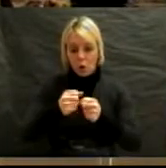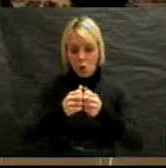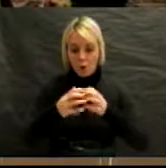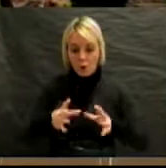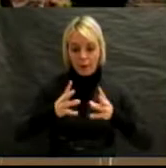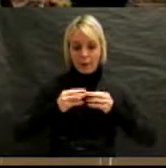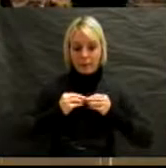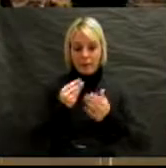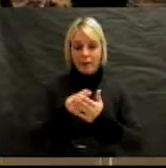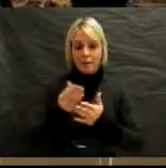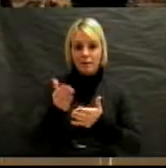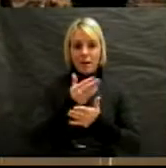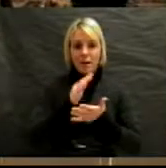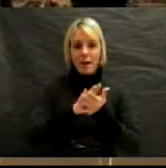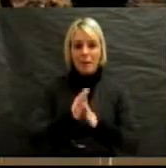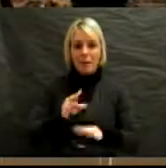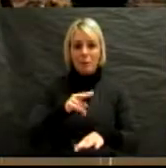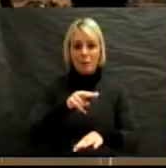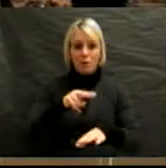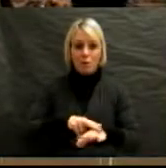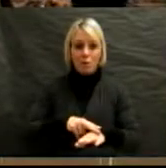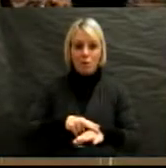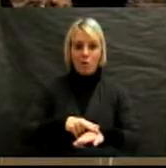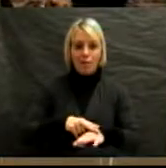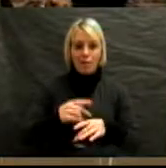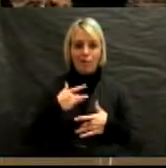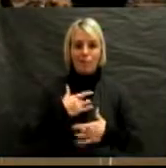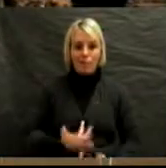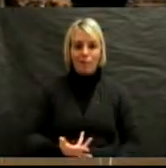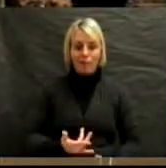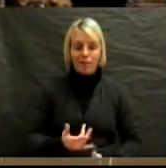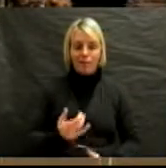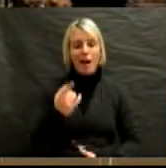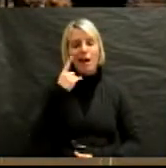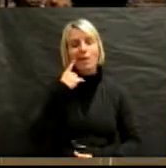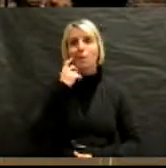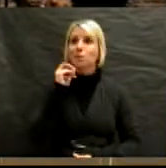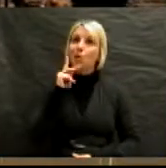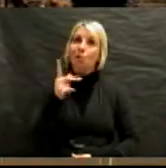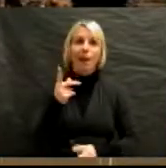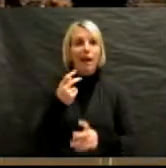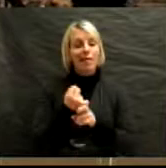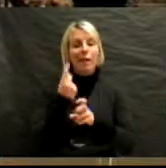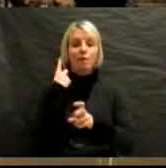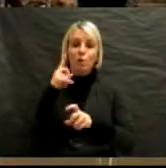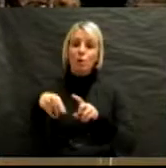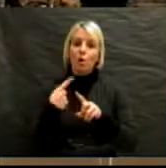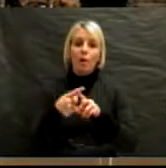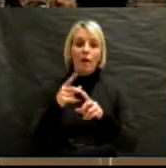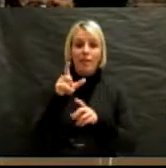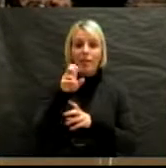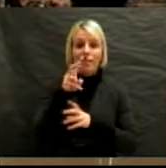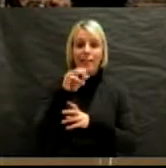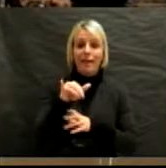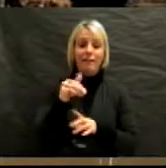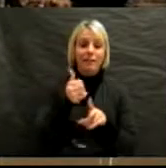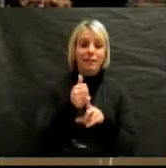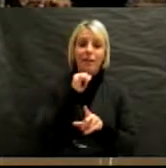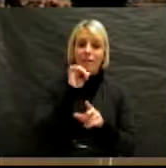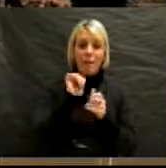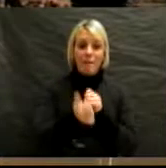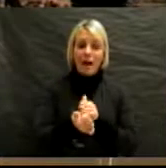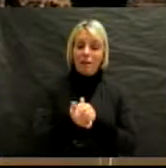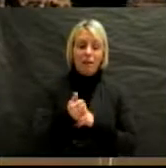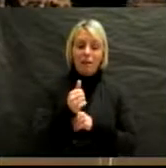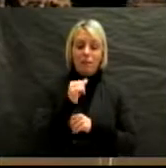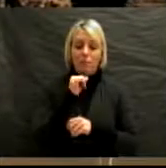when we didn't pass the levy, but I don't think it's in our best interest to not pay salaries, because we need good quality people on this